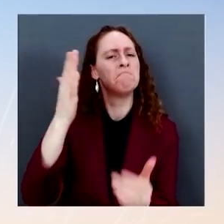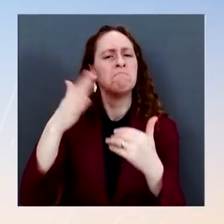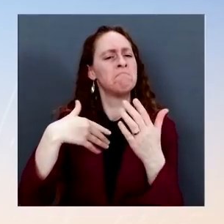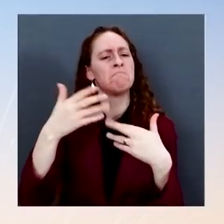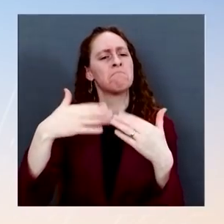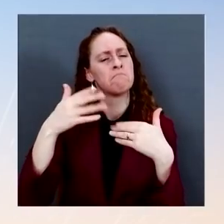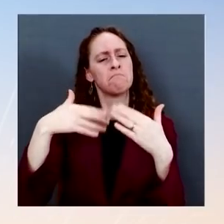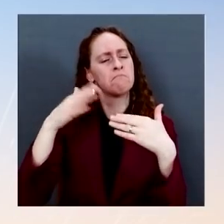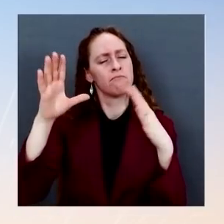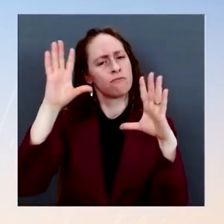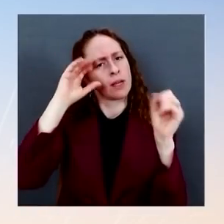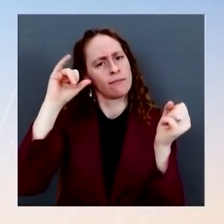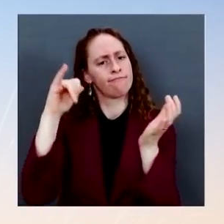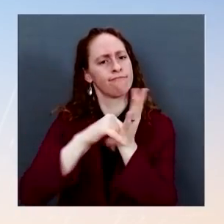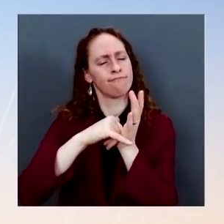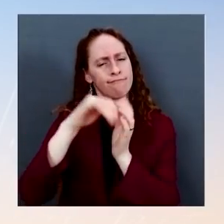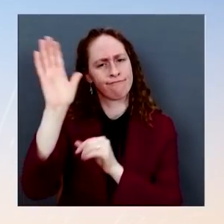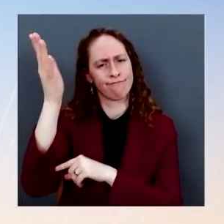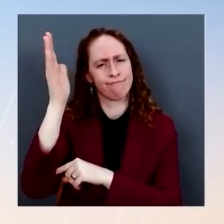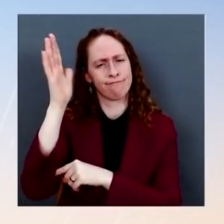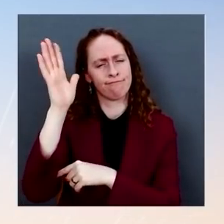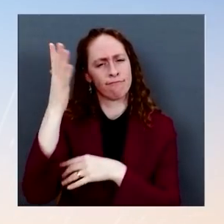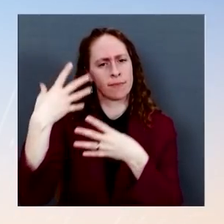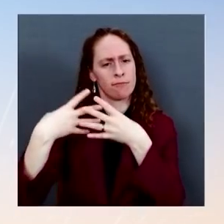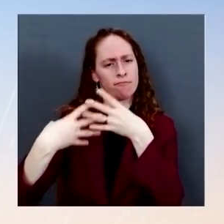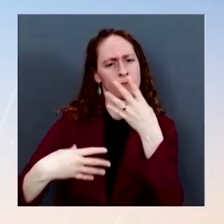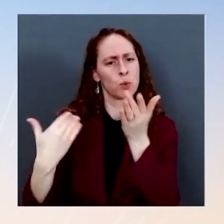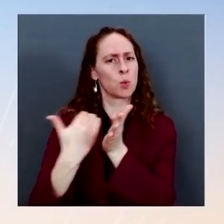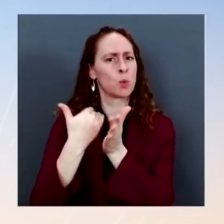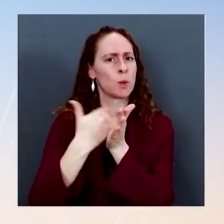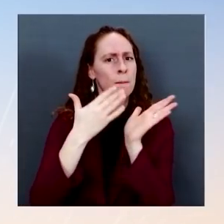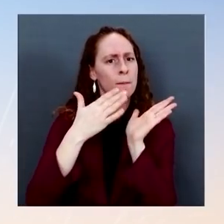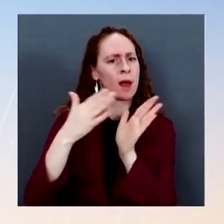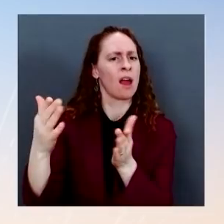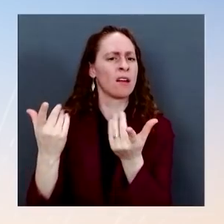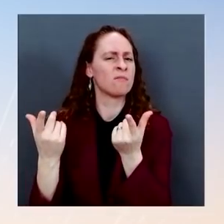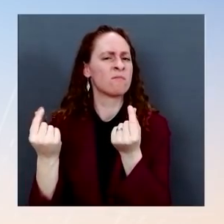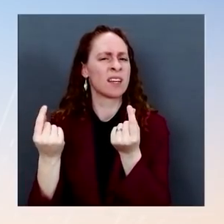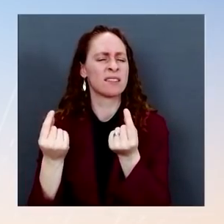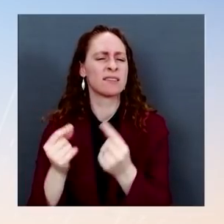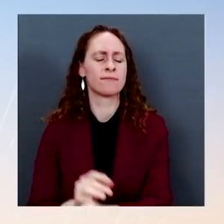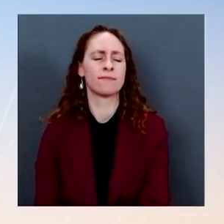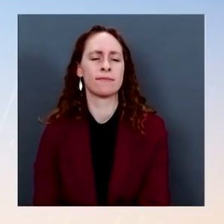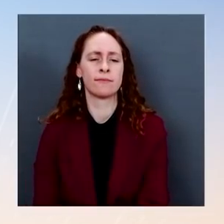has been candid and he has been direct as he's provided updates to the American public throughout